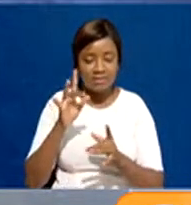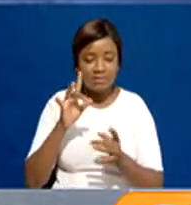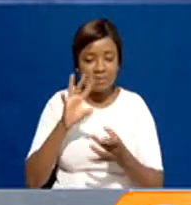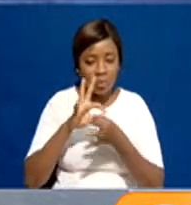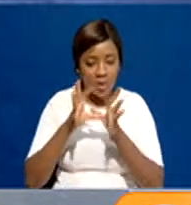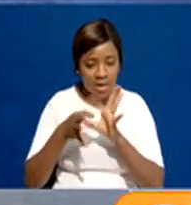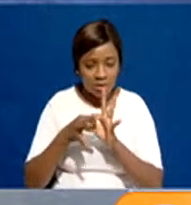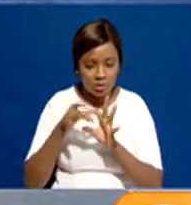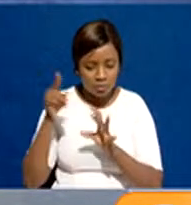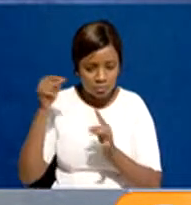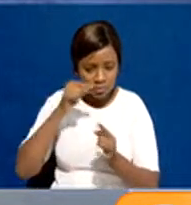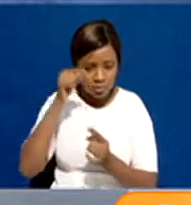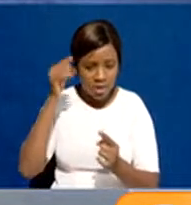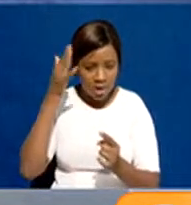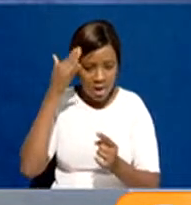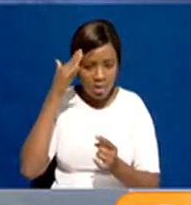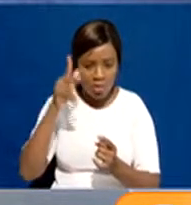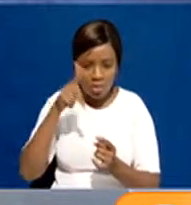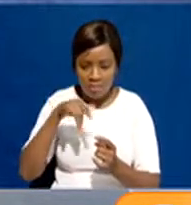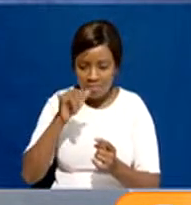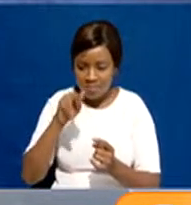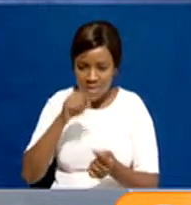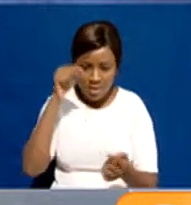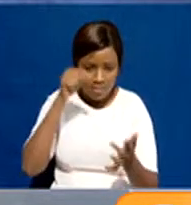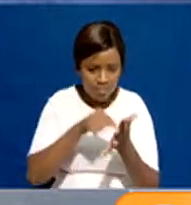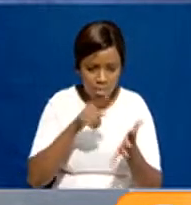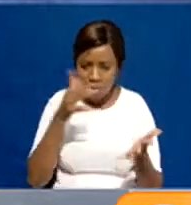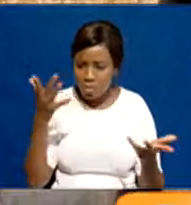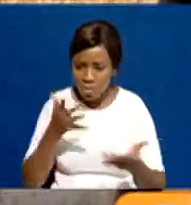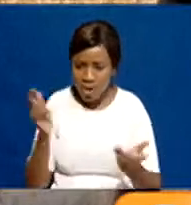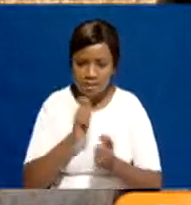of each animal fitted with one.